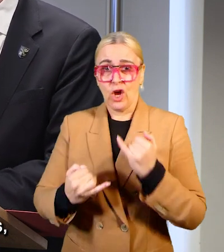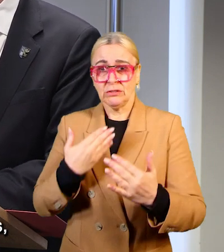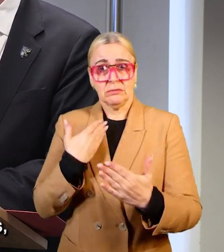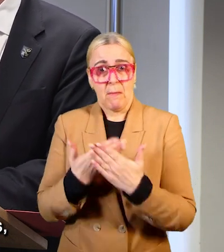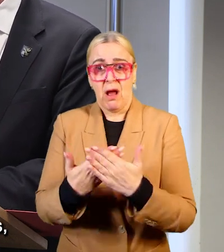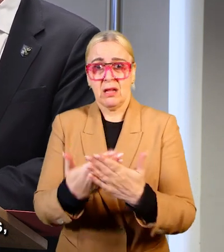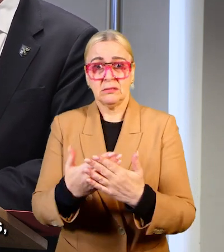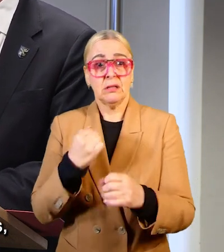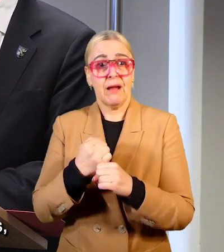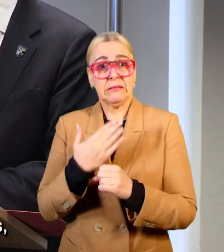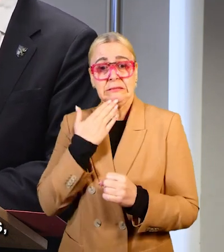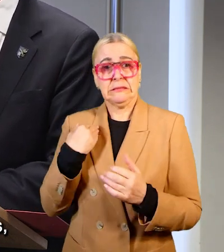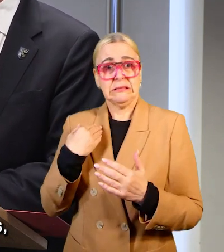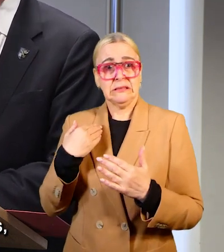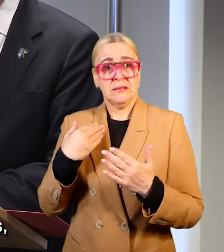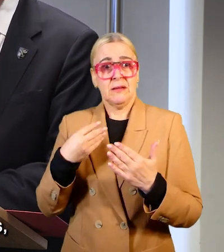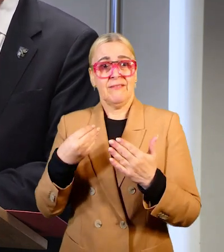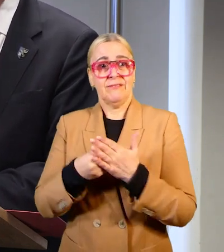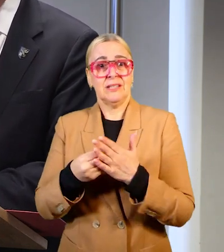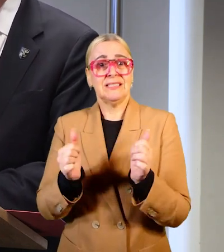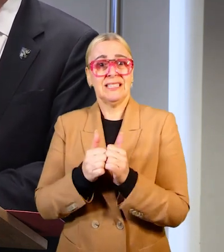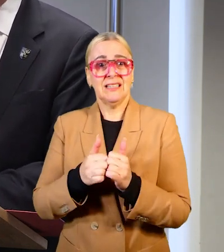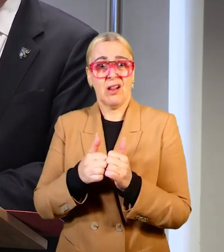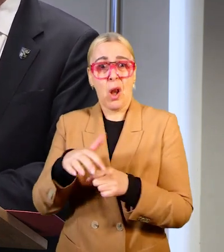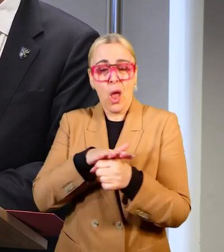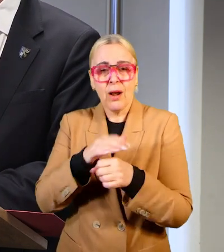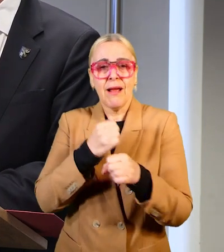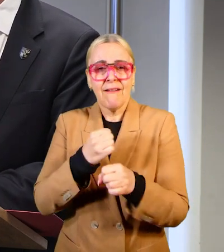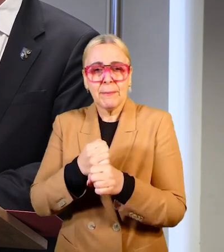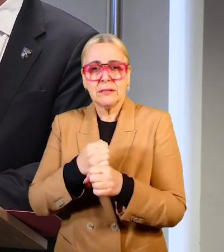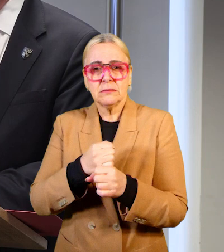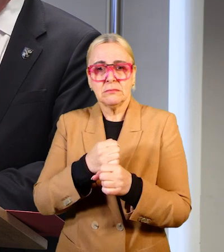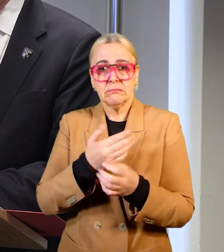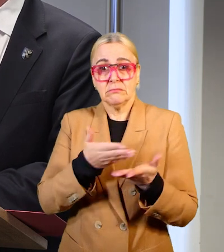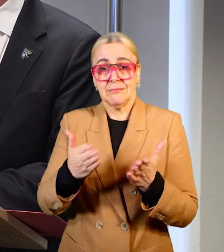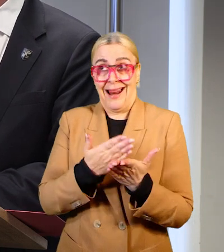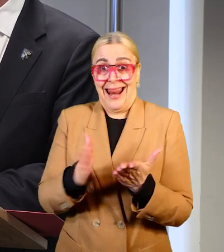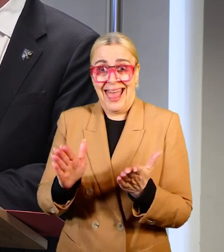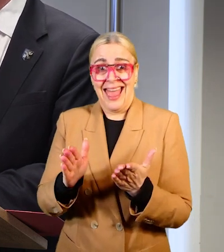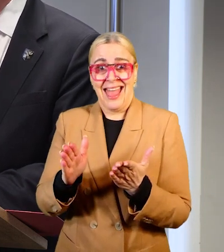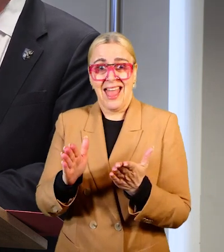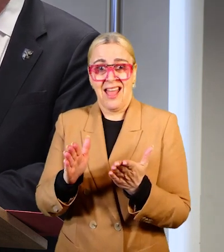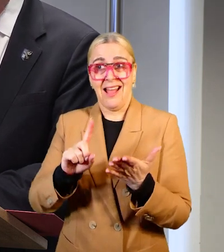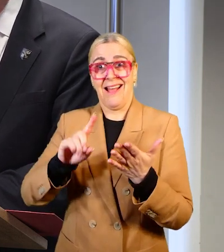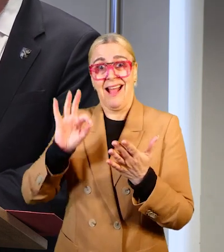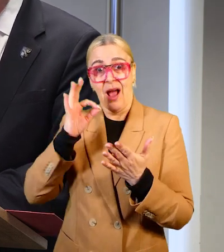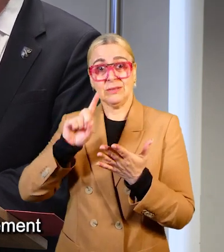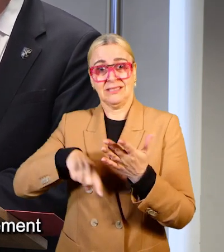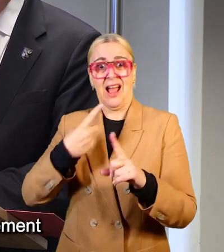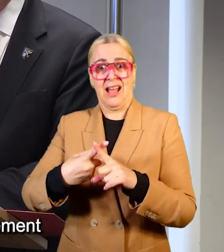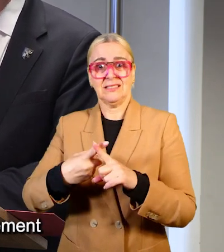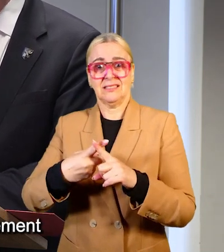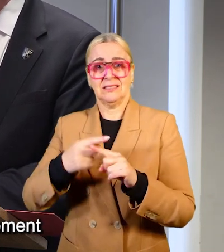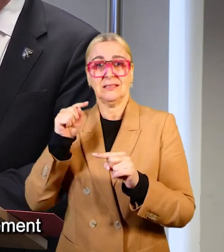said, Surrey is facing financial pressures driven in large part by demand like never before.